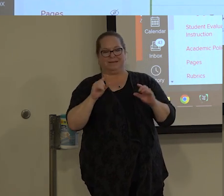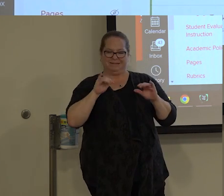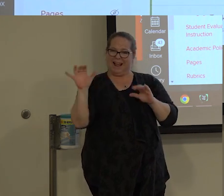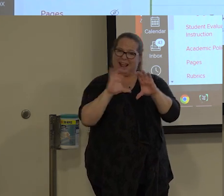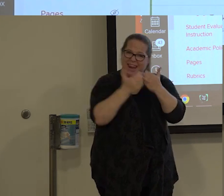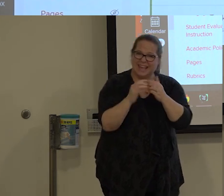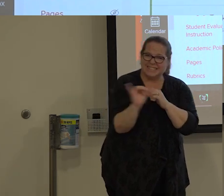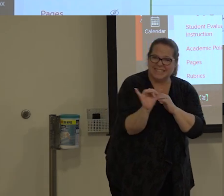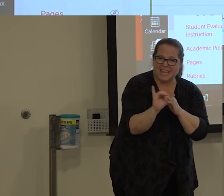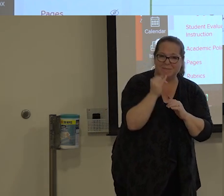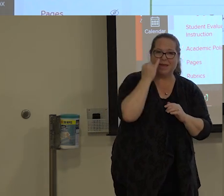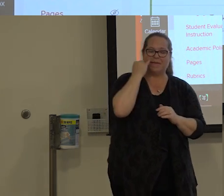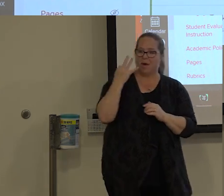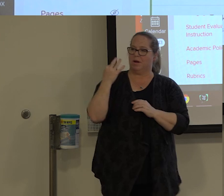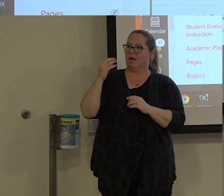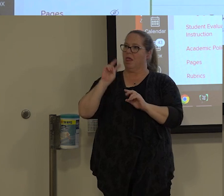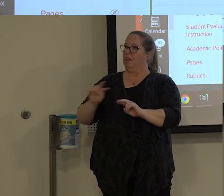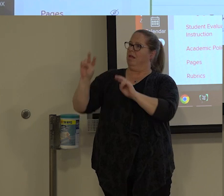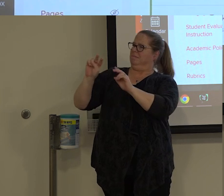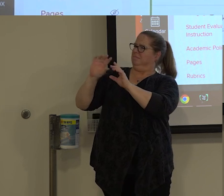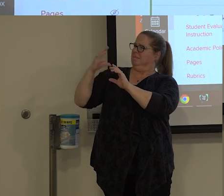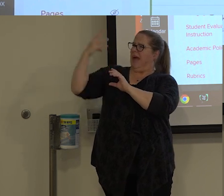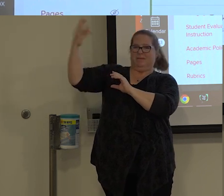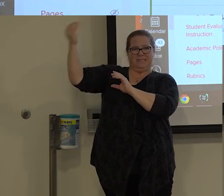if I were to look up external information, I feel as though I was